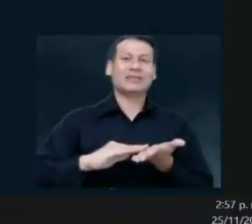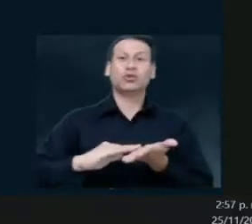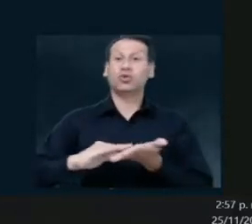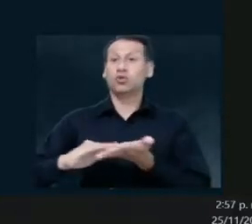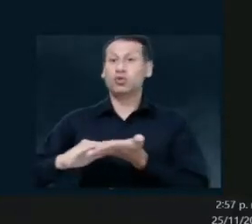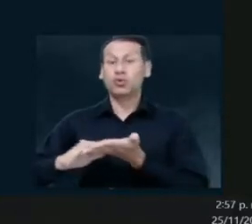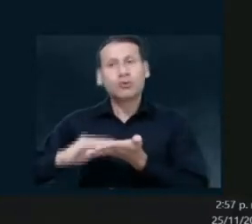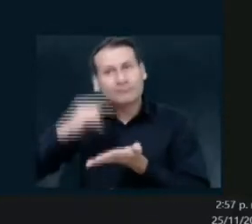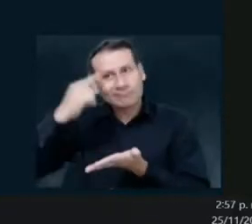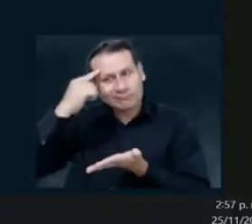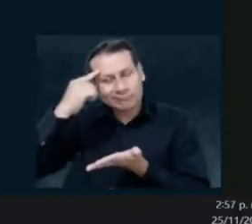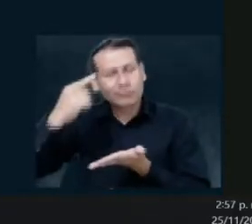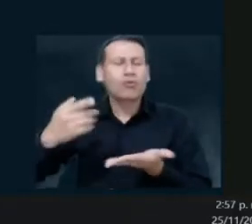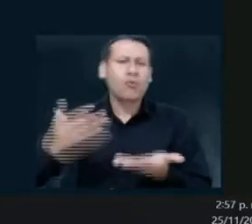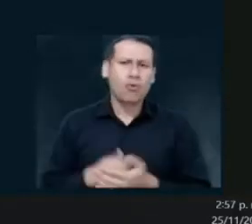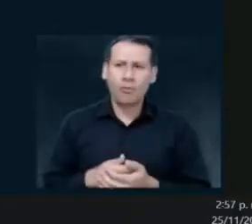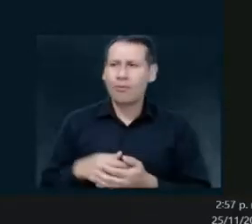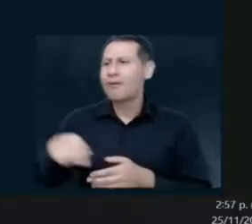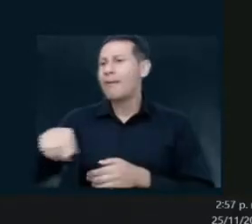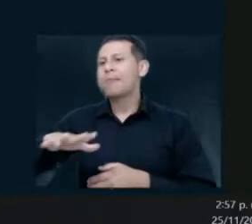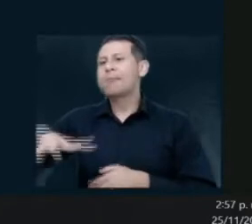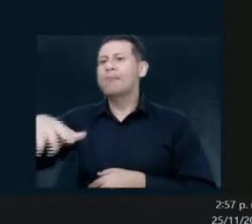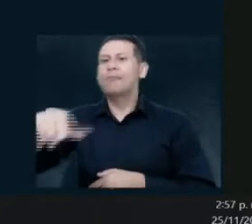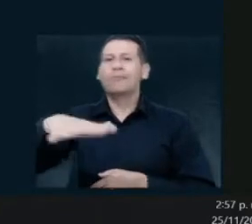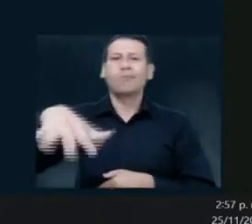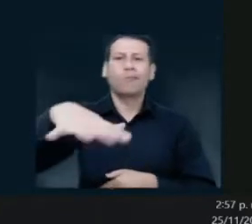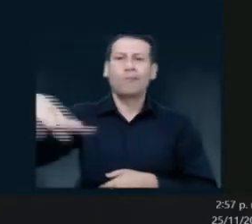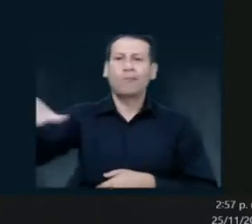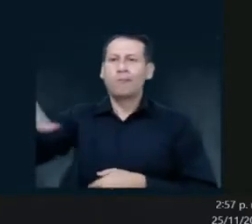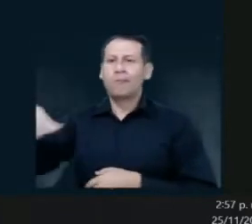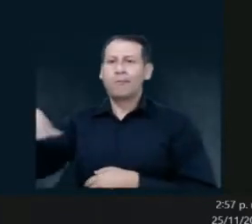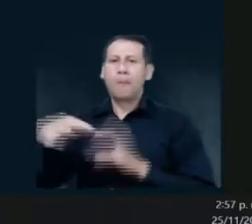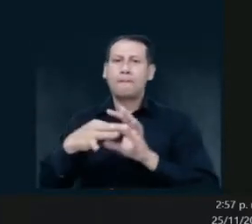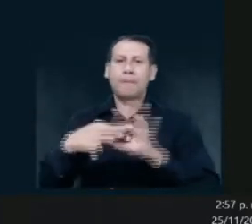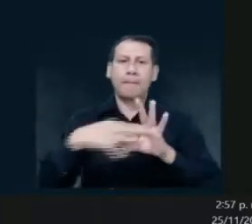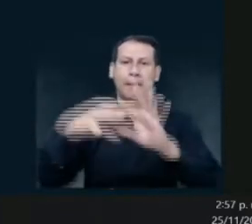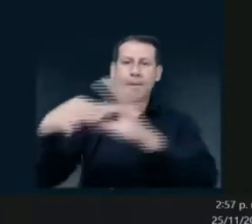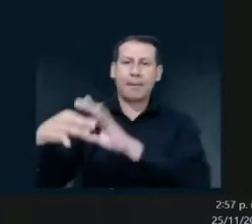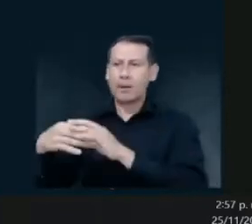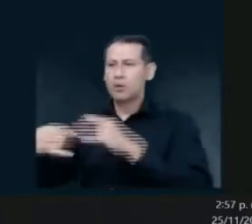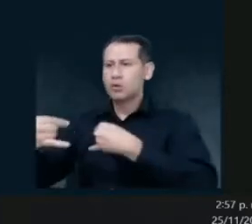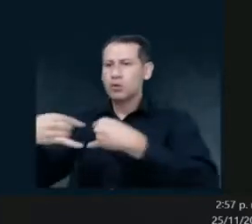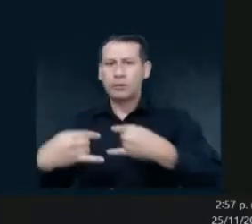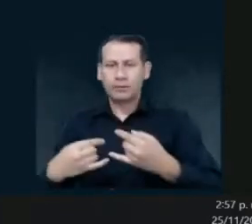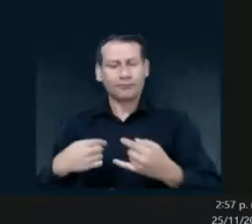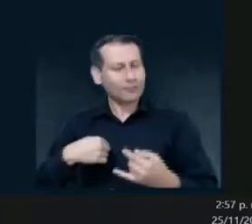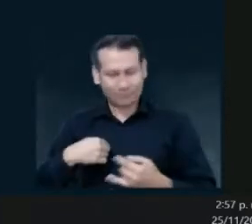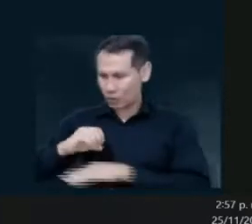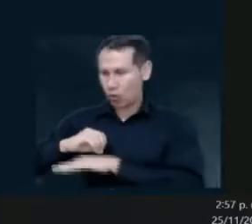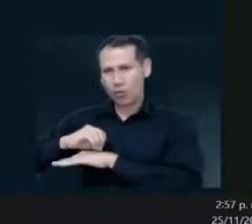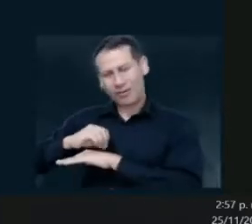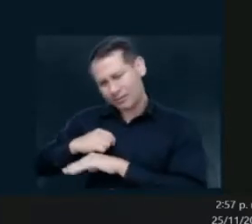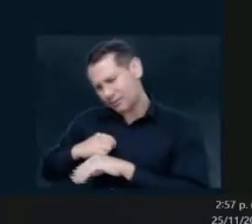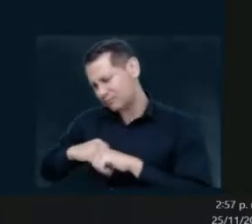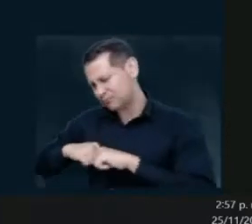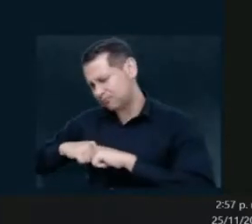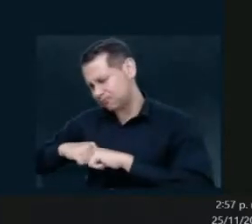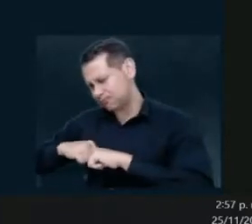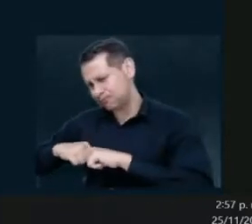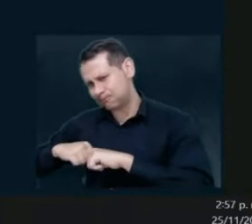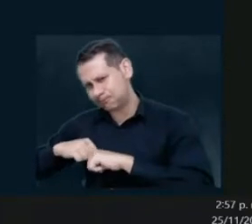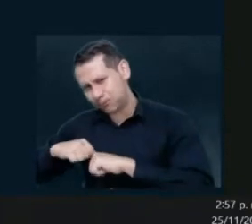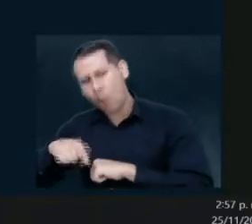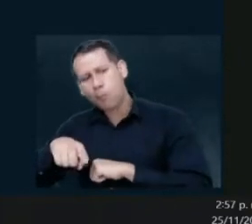an option thinking in those areas that are not connected. So the role of my organization is to work with those